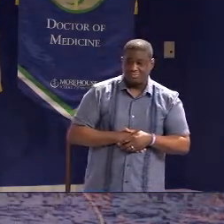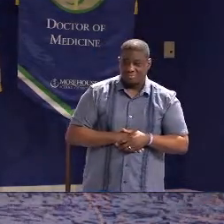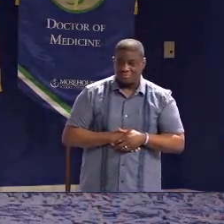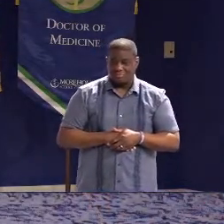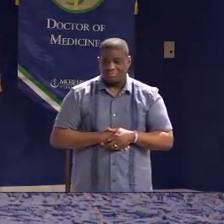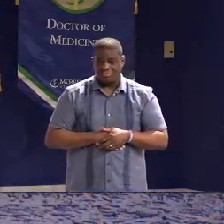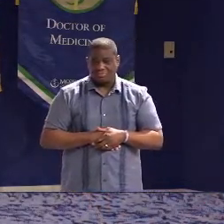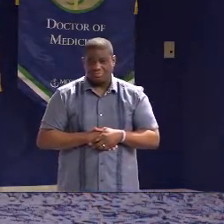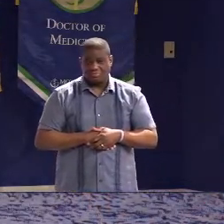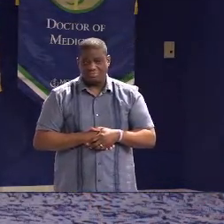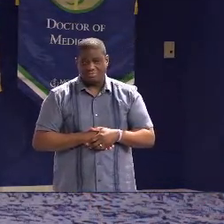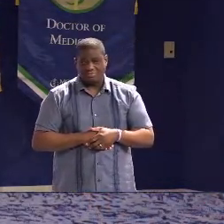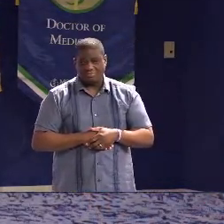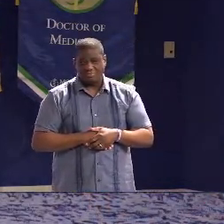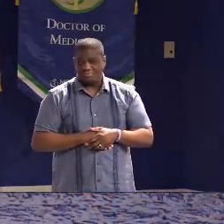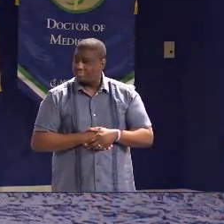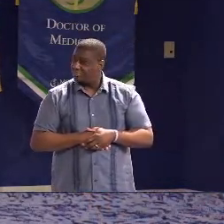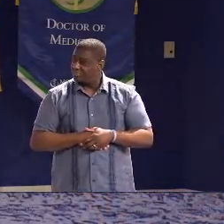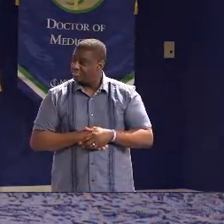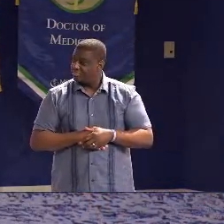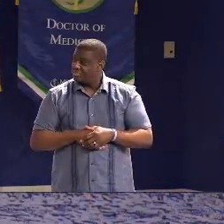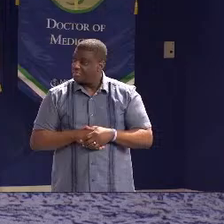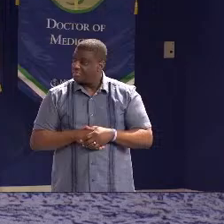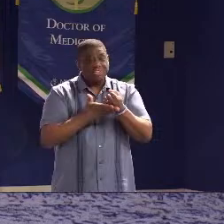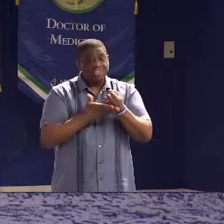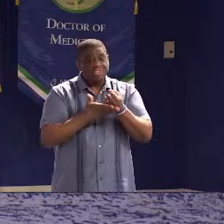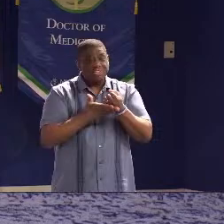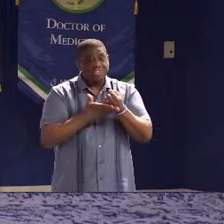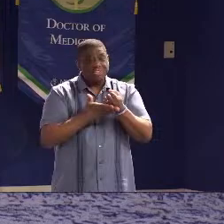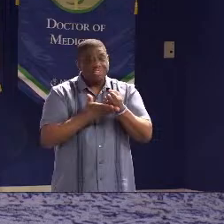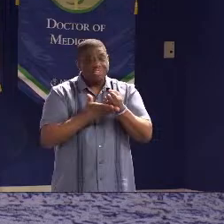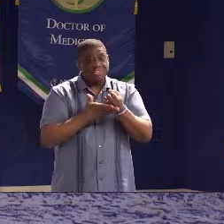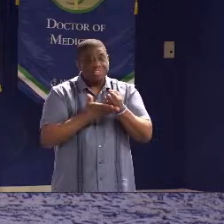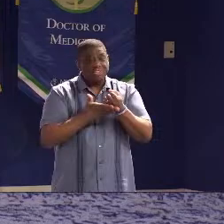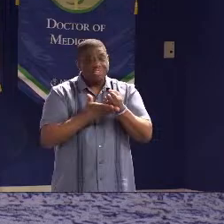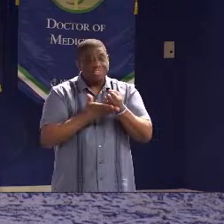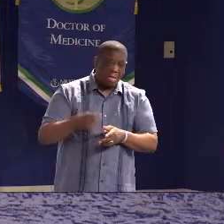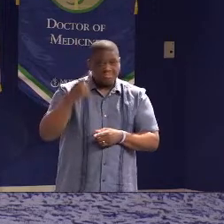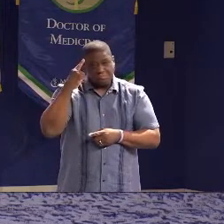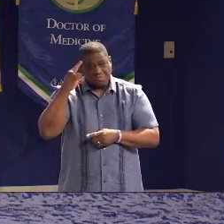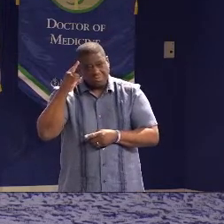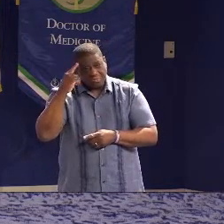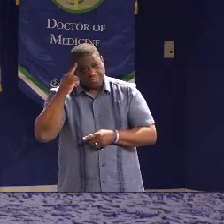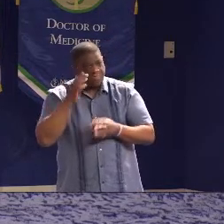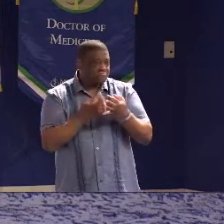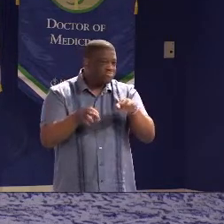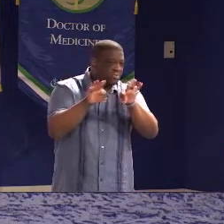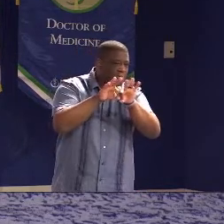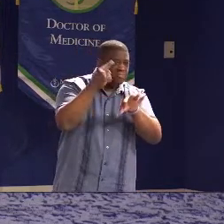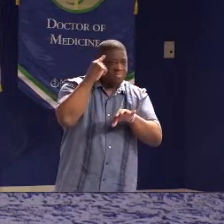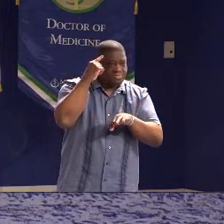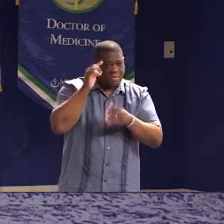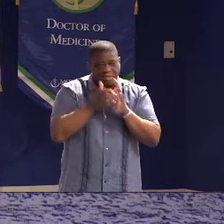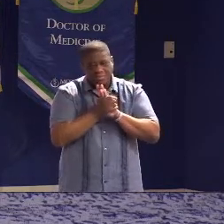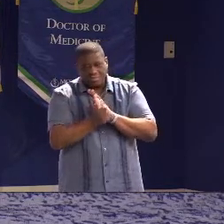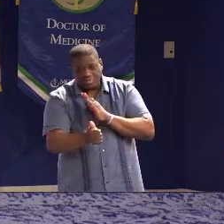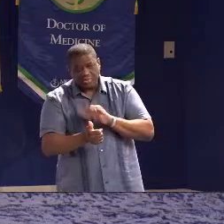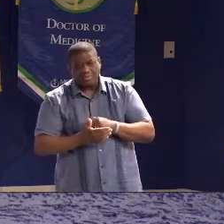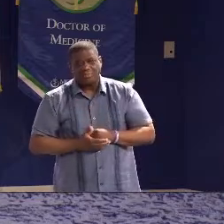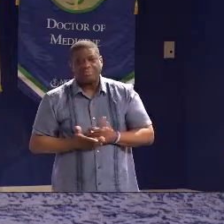I did the advanced program, and so she helped me with a lot of like critical thinking skills, and like we did logic puzzles and built all these projects and stuff.